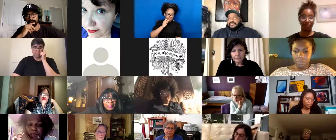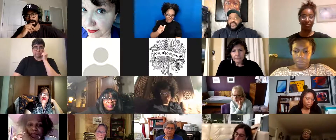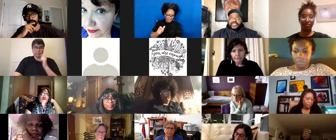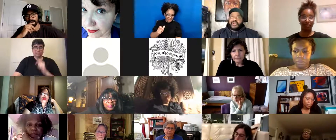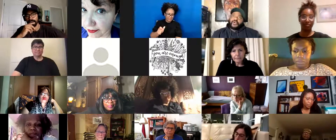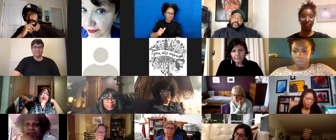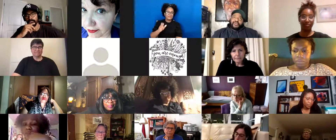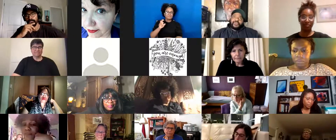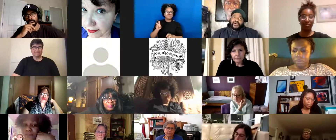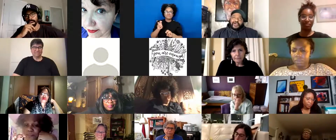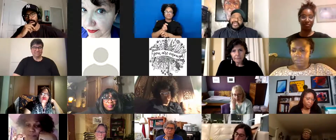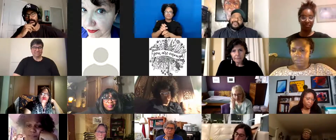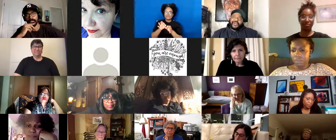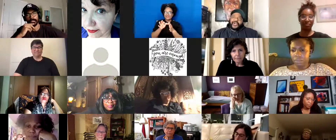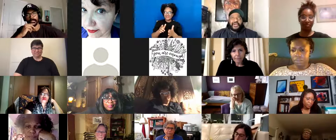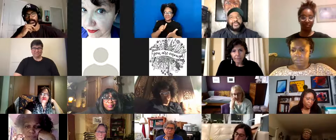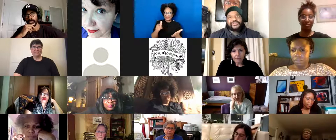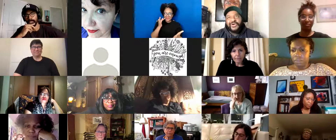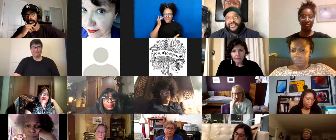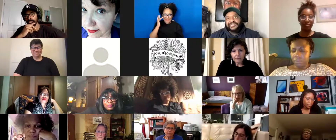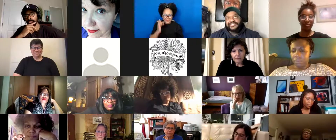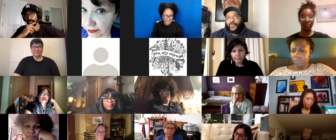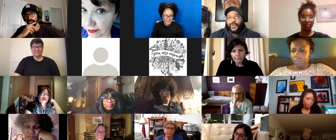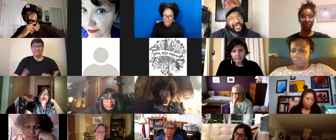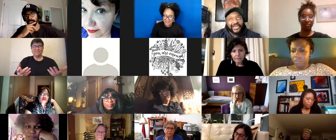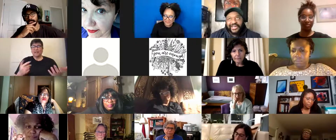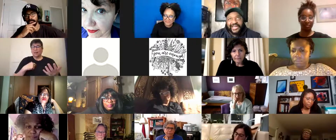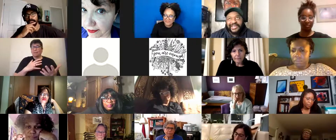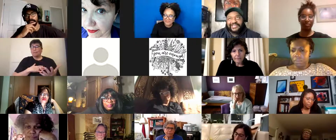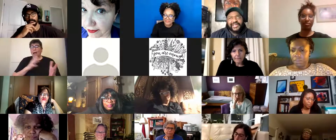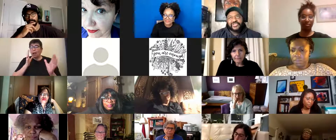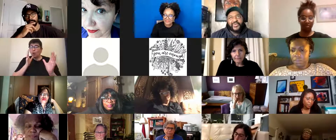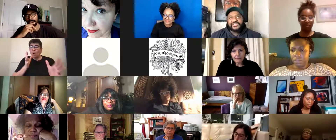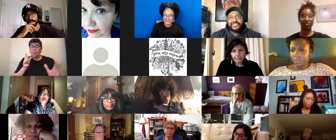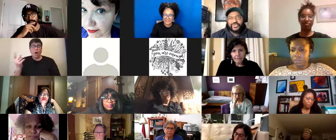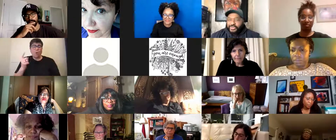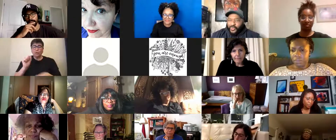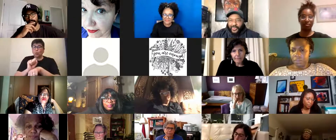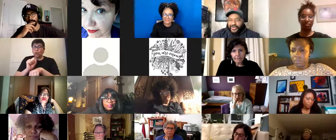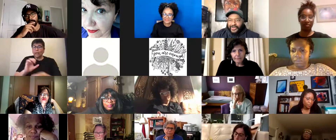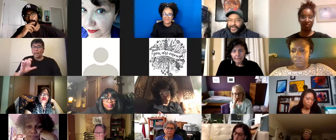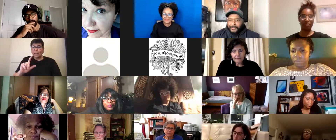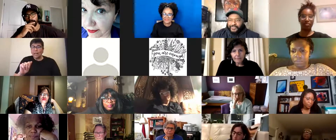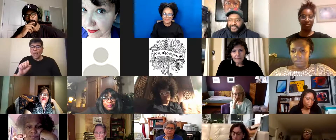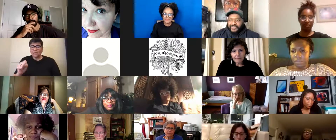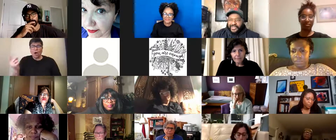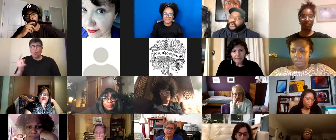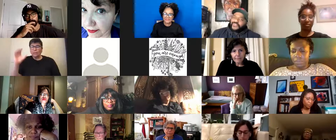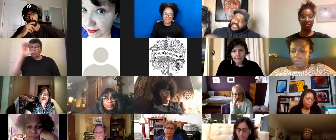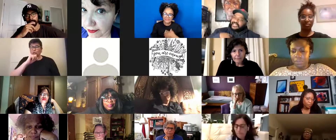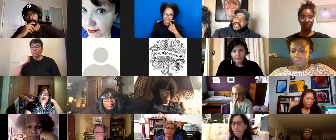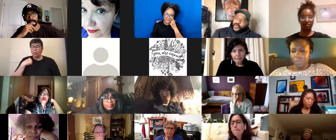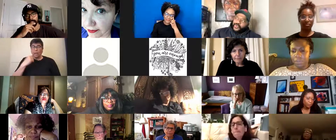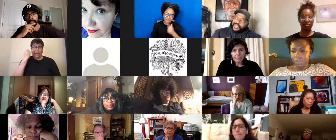I just always, my grandmama was always just like working class. So I always assumed that we were, you know,